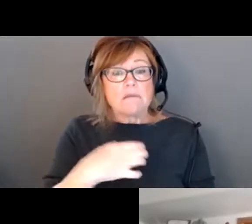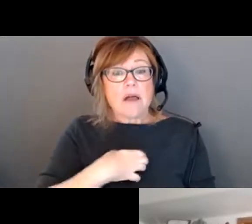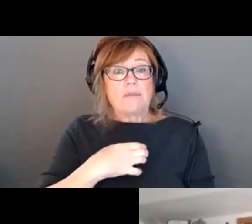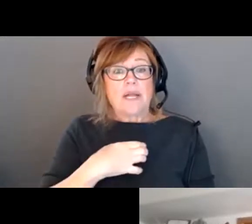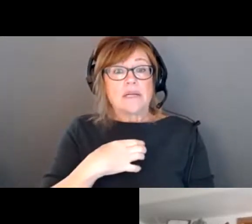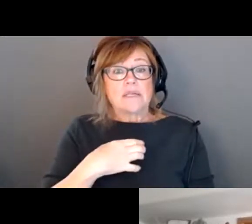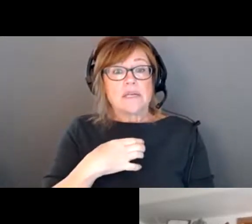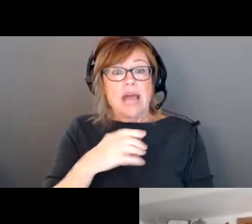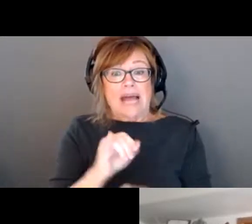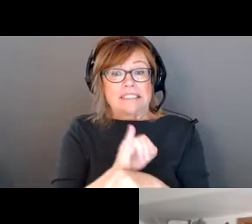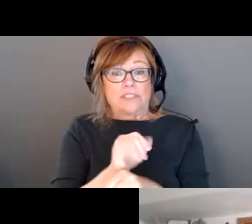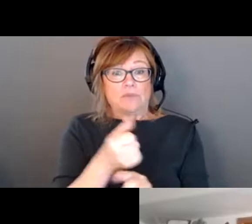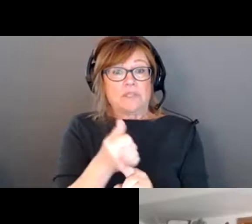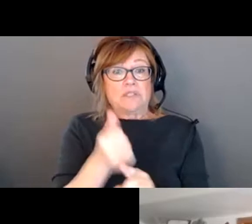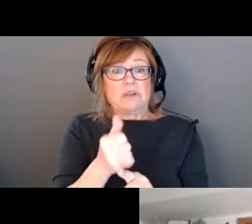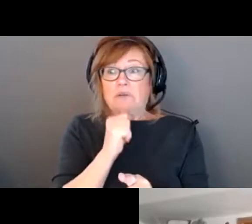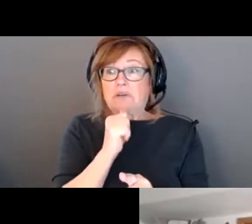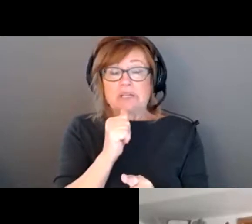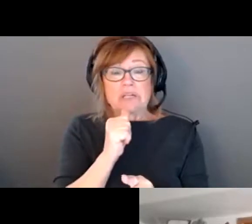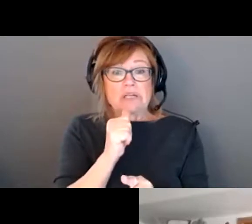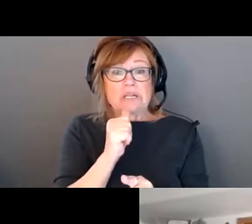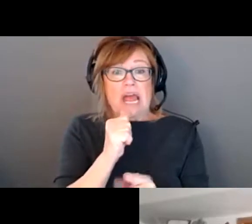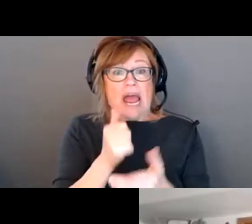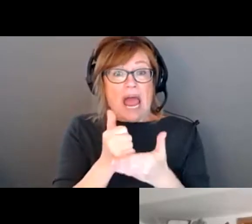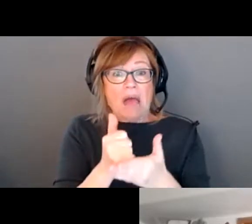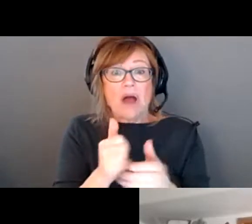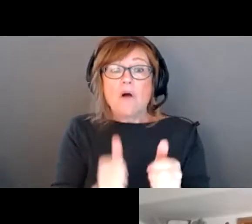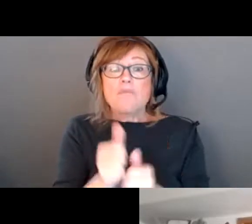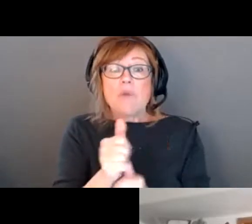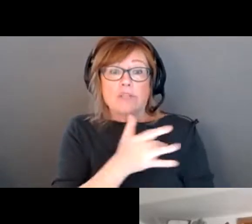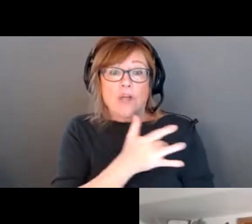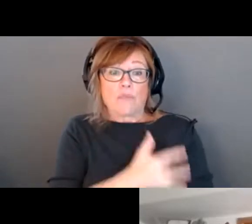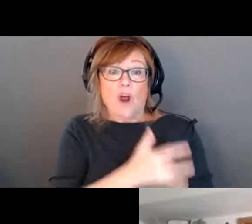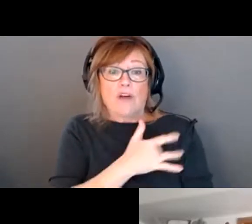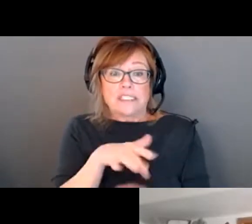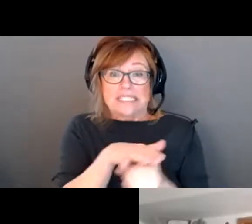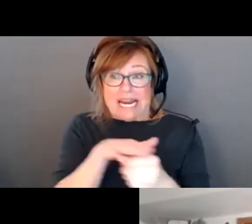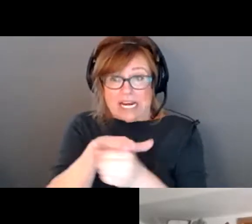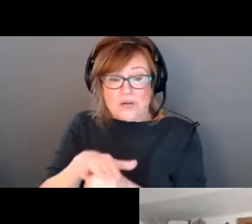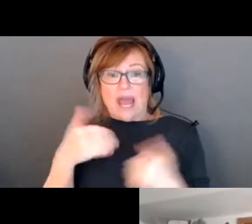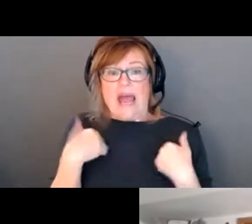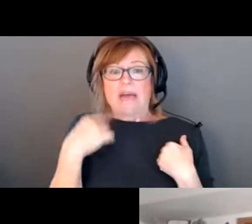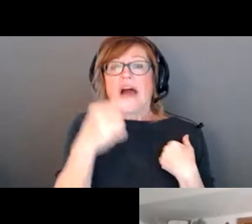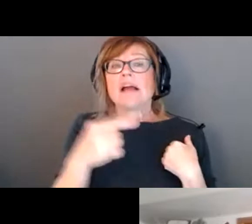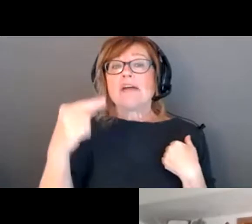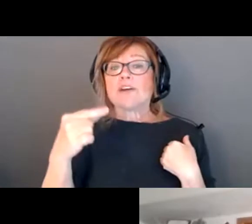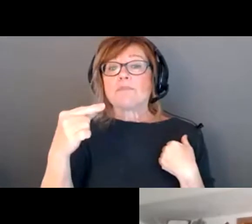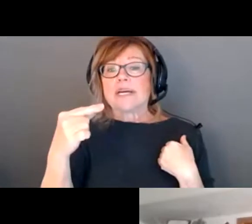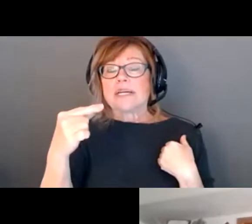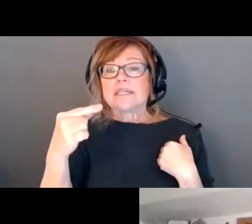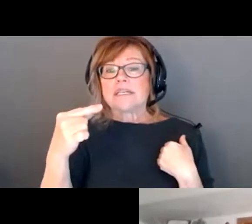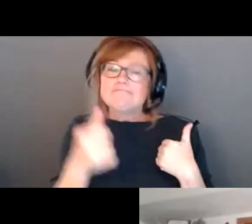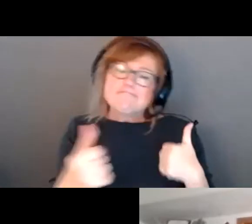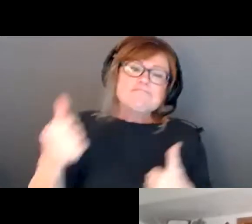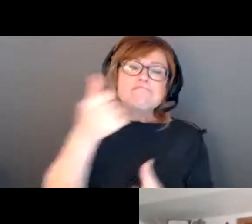the institution, again, in most provincial jurisdictions, there are government people that one can